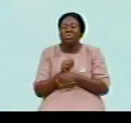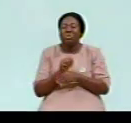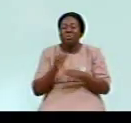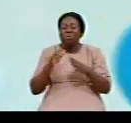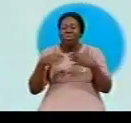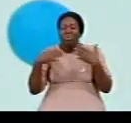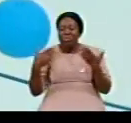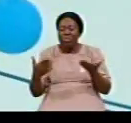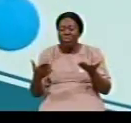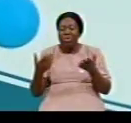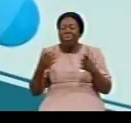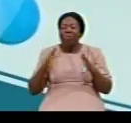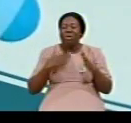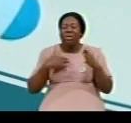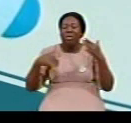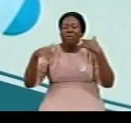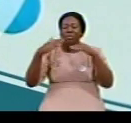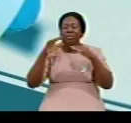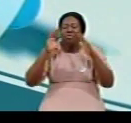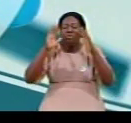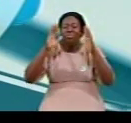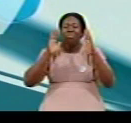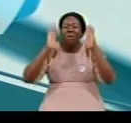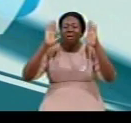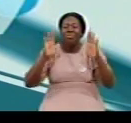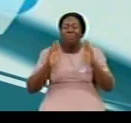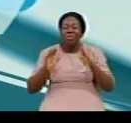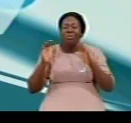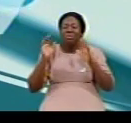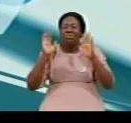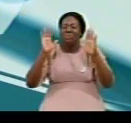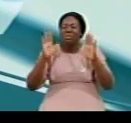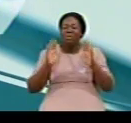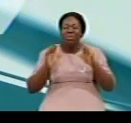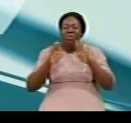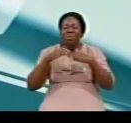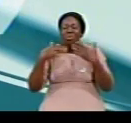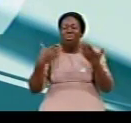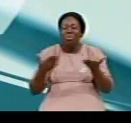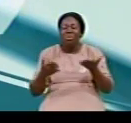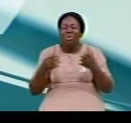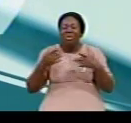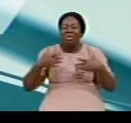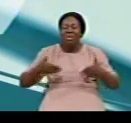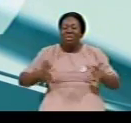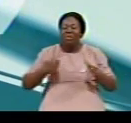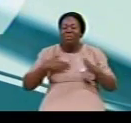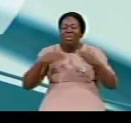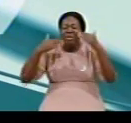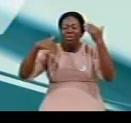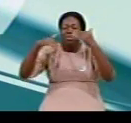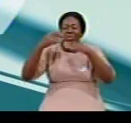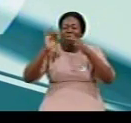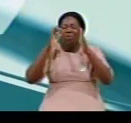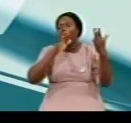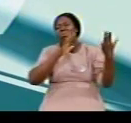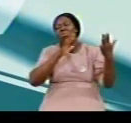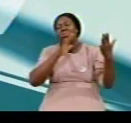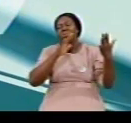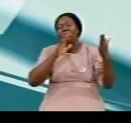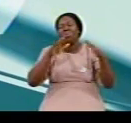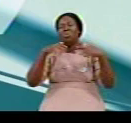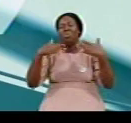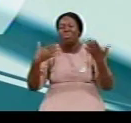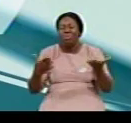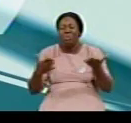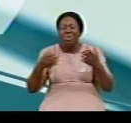wonders open. Let my heaven of help open. Let my heaven of hope open. Let my